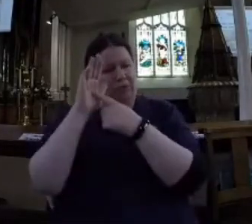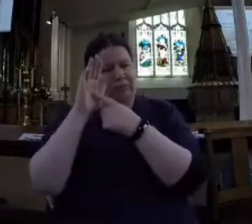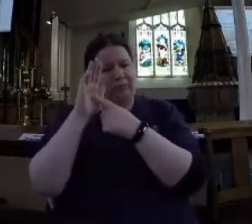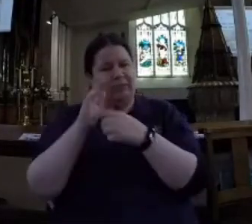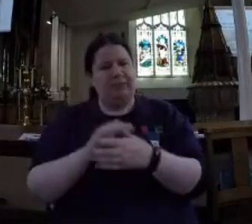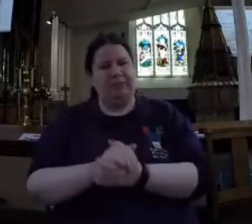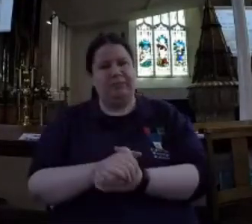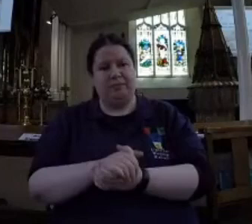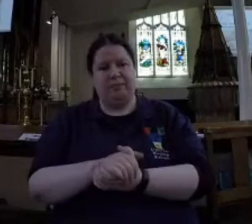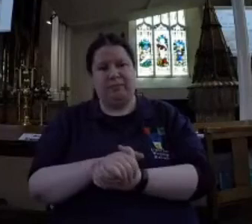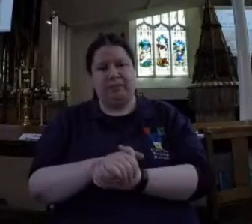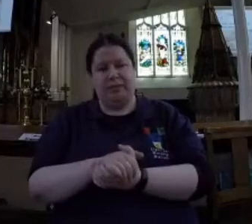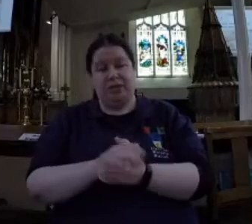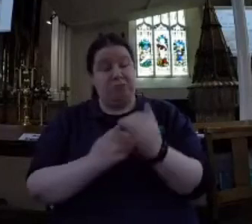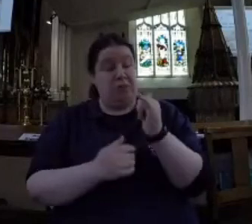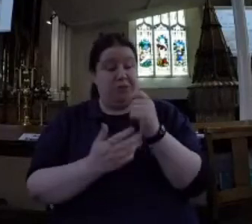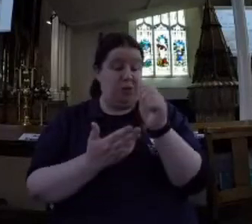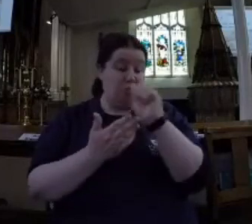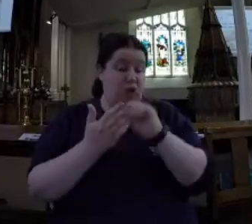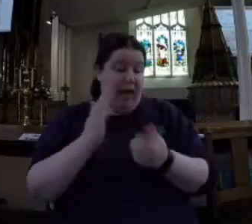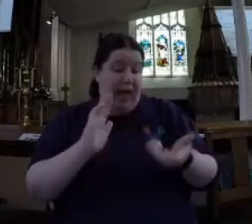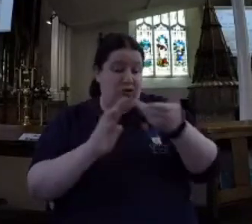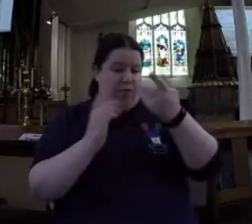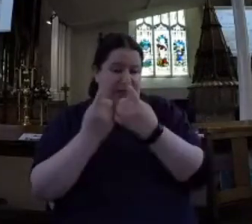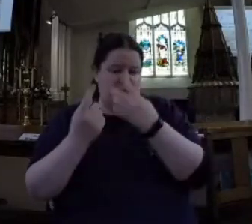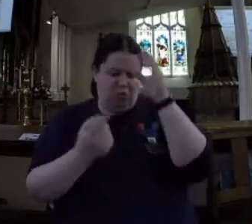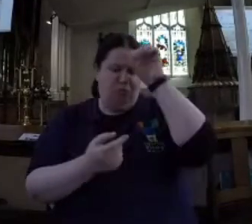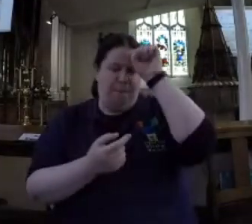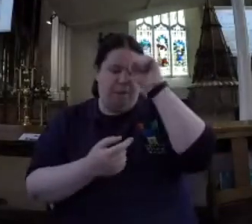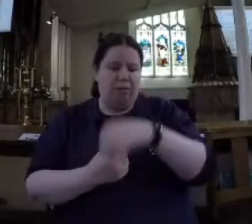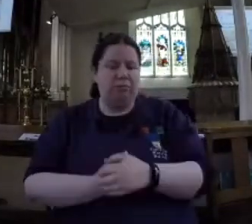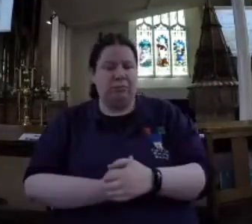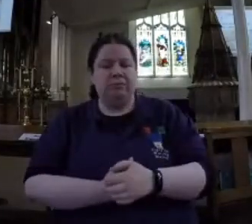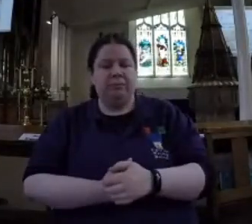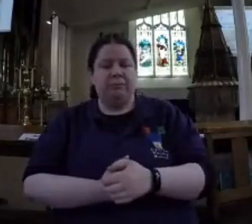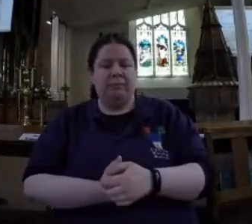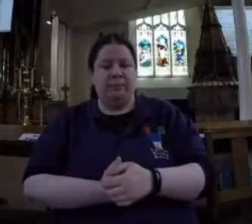life. So important that we write on them, perhaps, so we don't forget them.